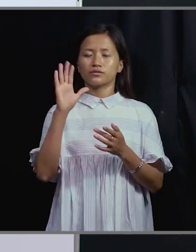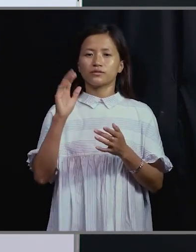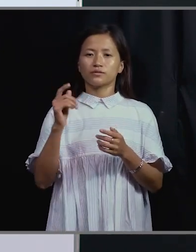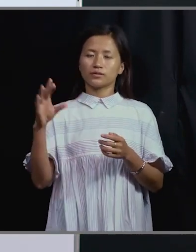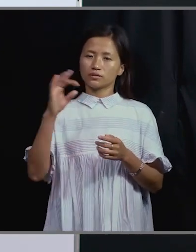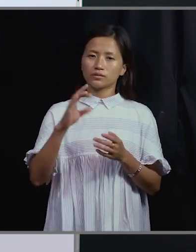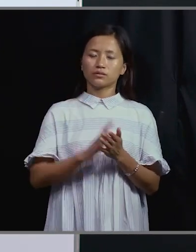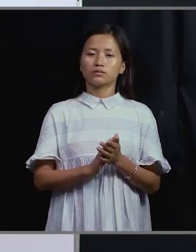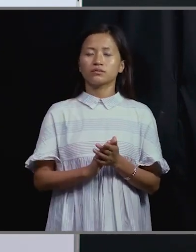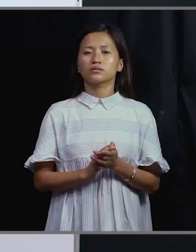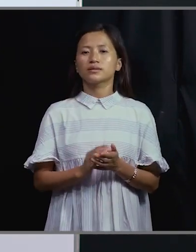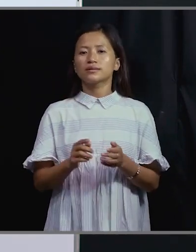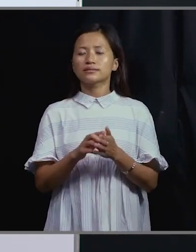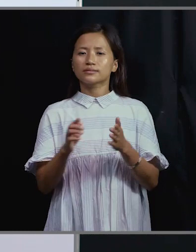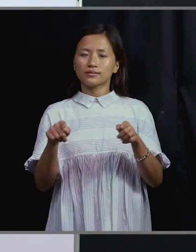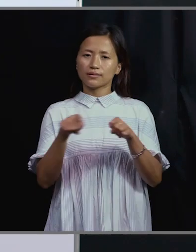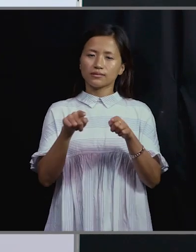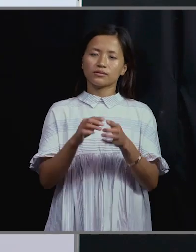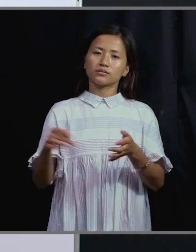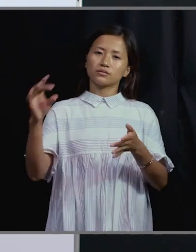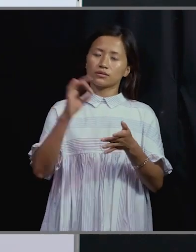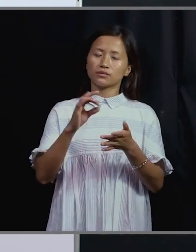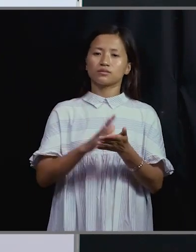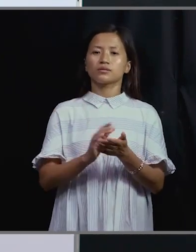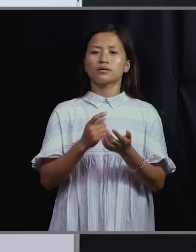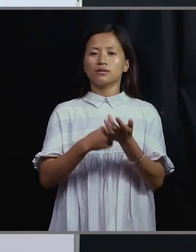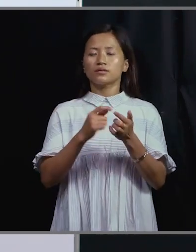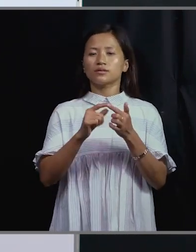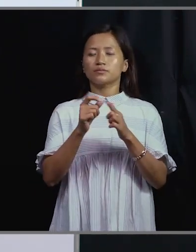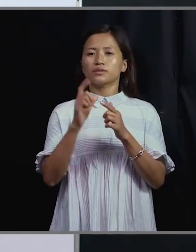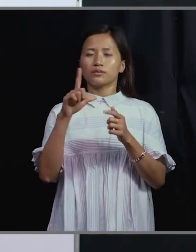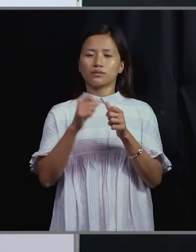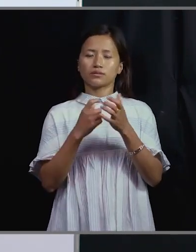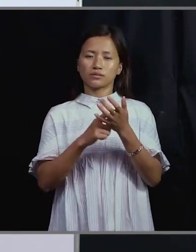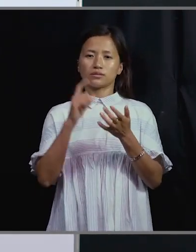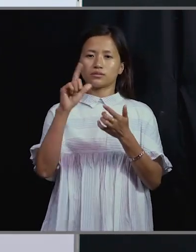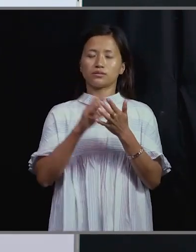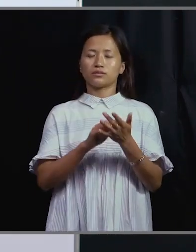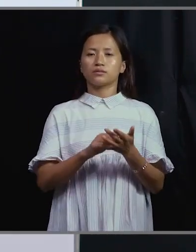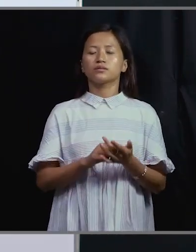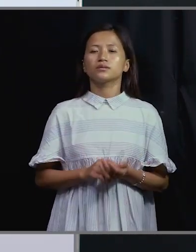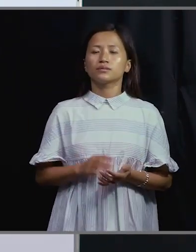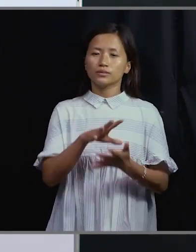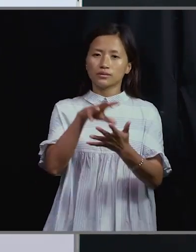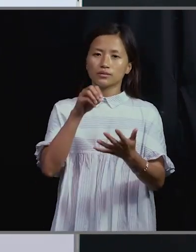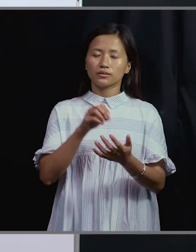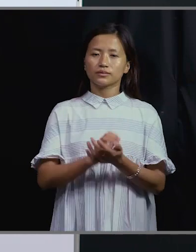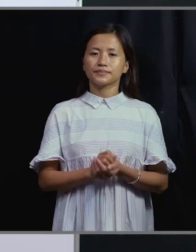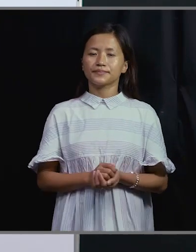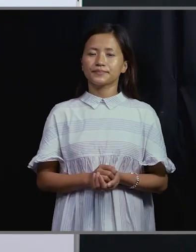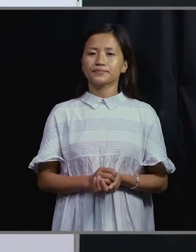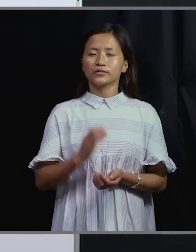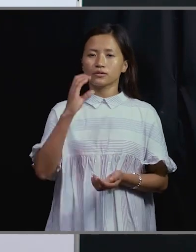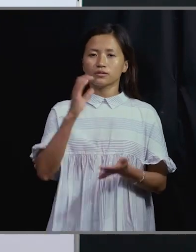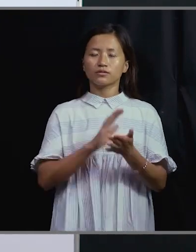The halogen atom is replaced by the alkyl group from the second molecule. So we get